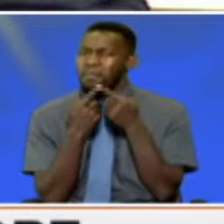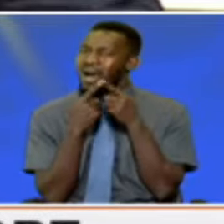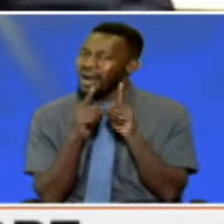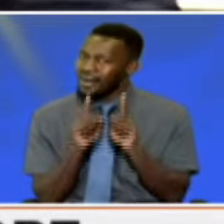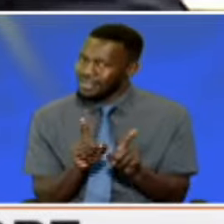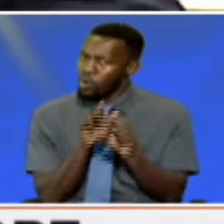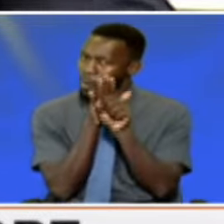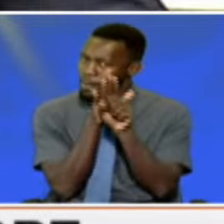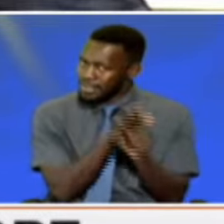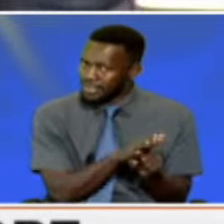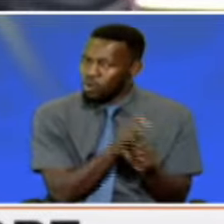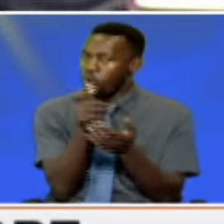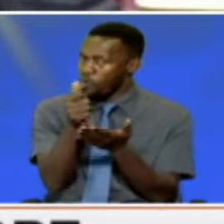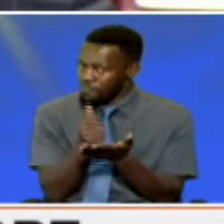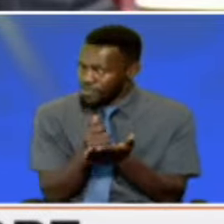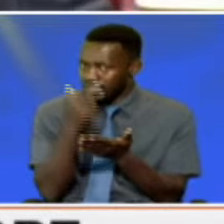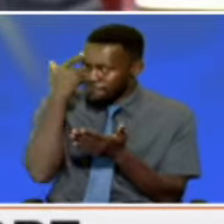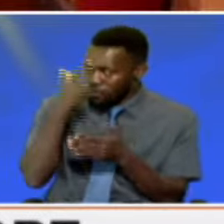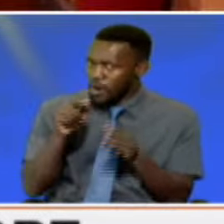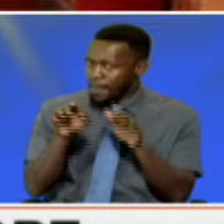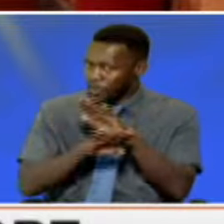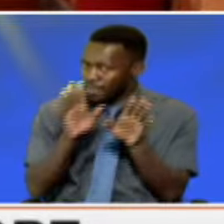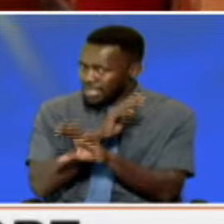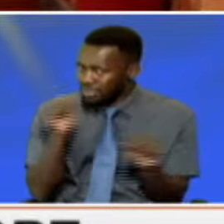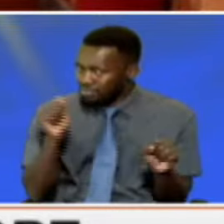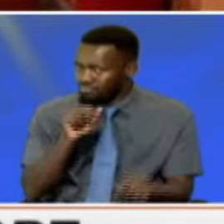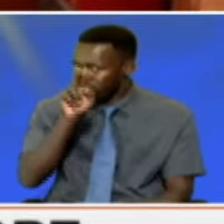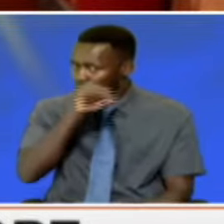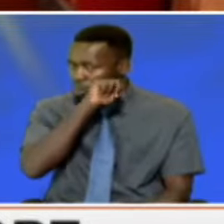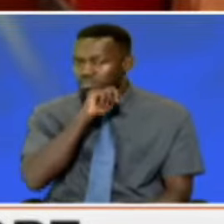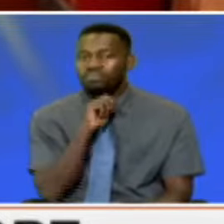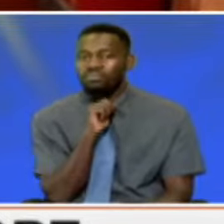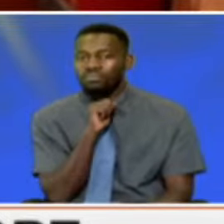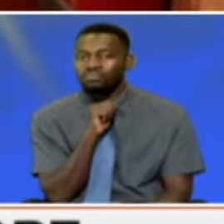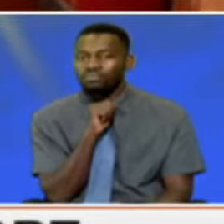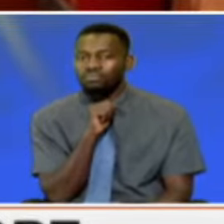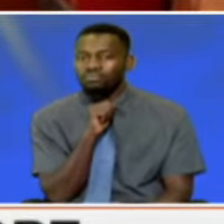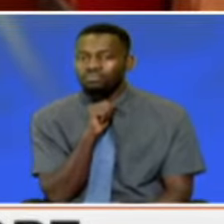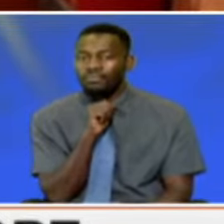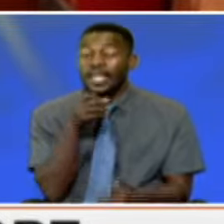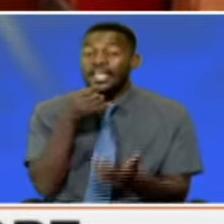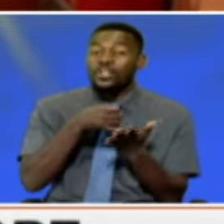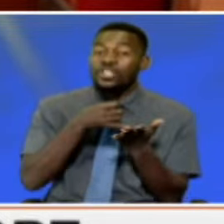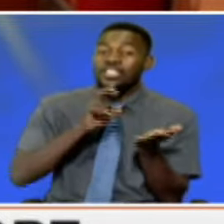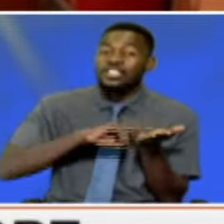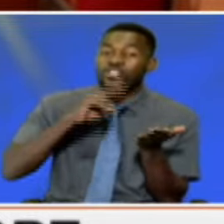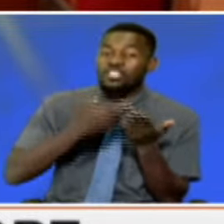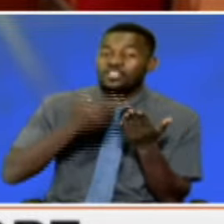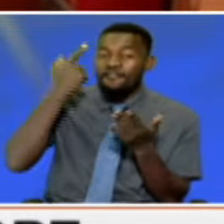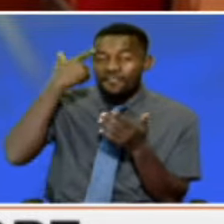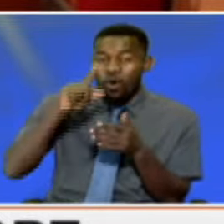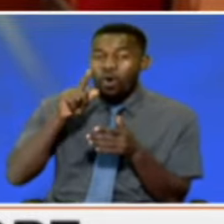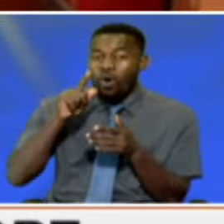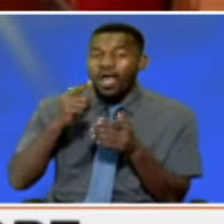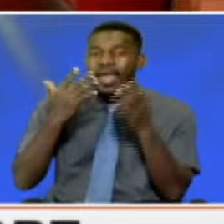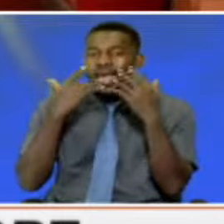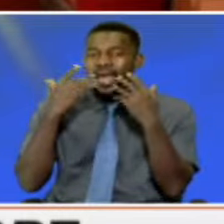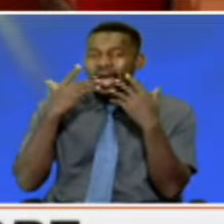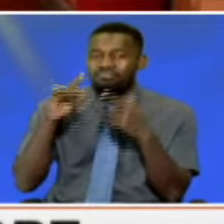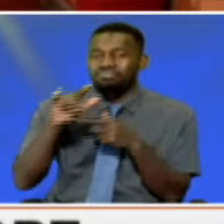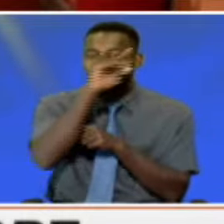of demeaning the office of the Deputy President. Adequate resources, including resources for air transportation, Honorable